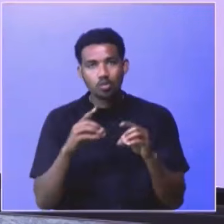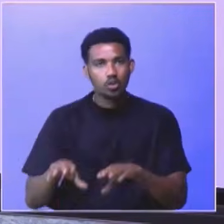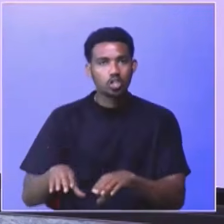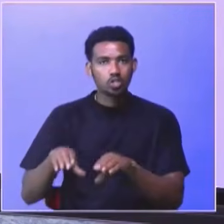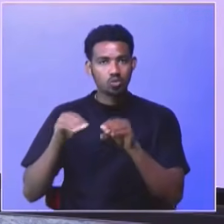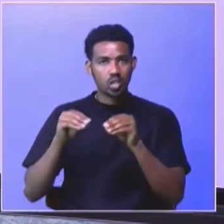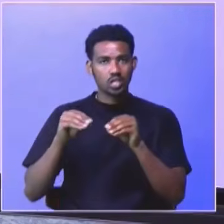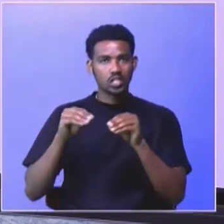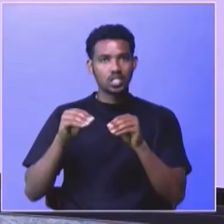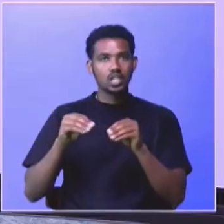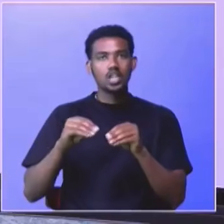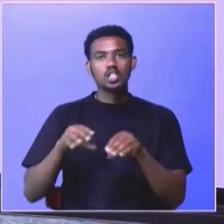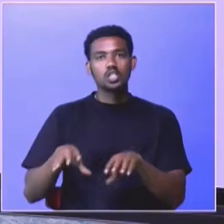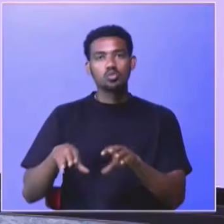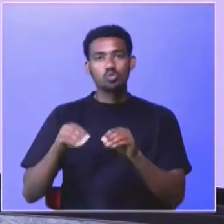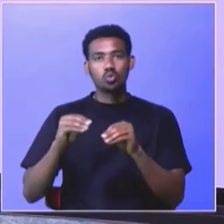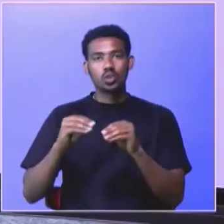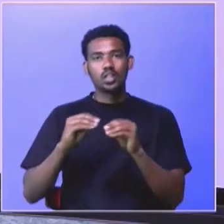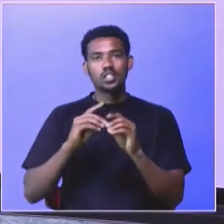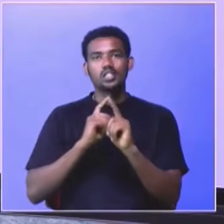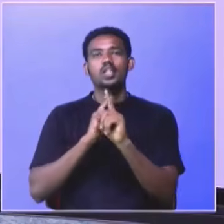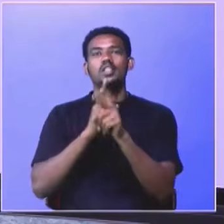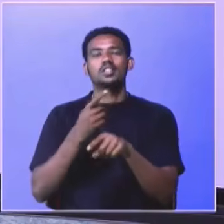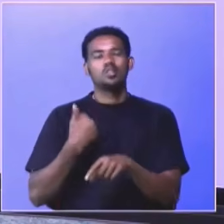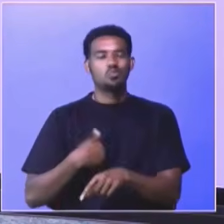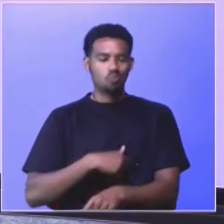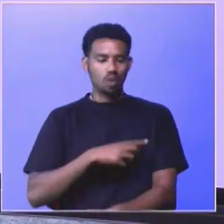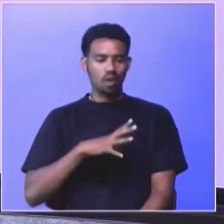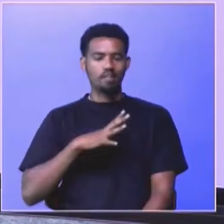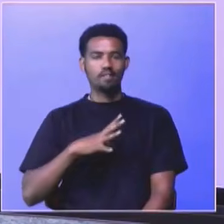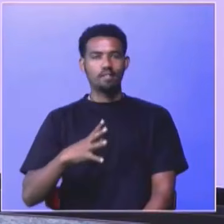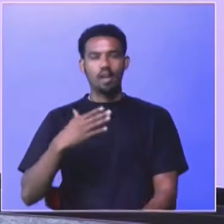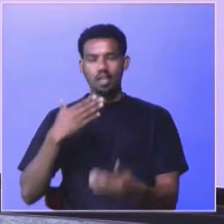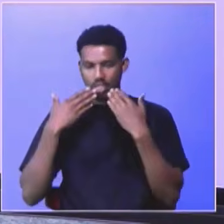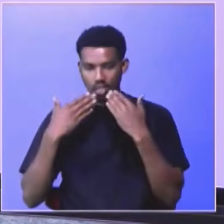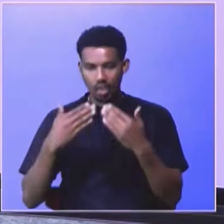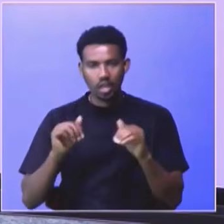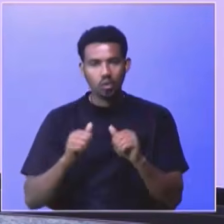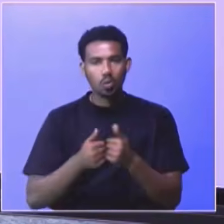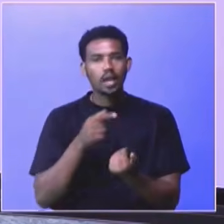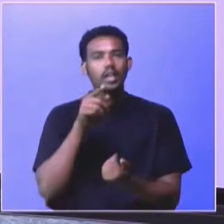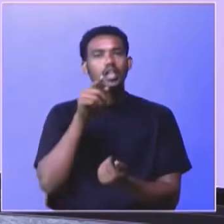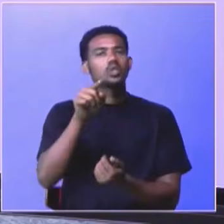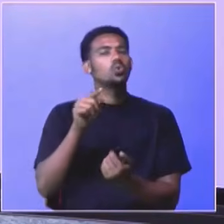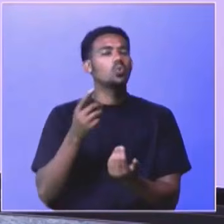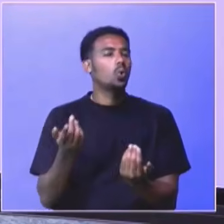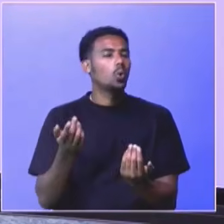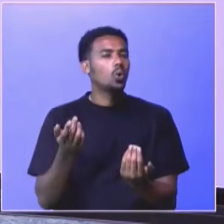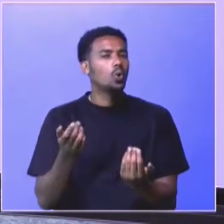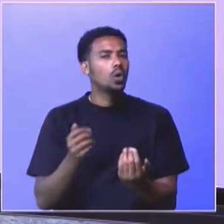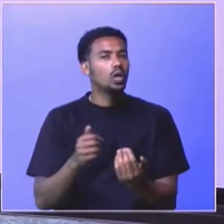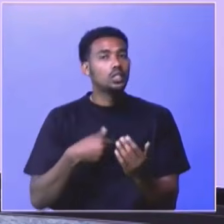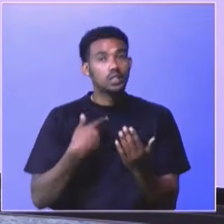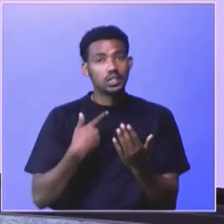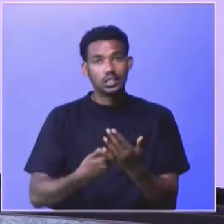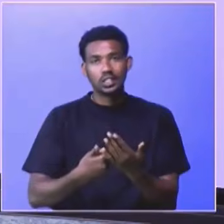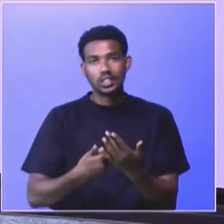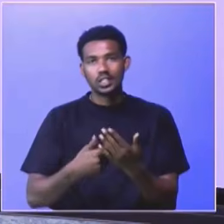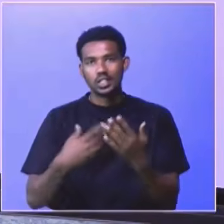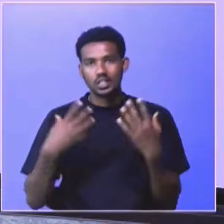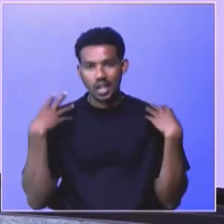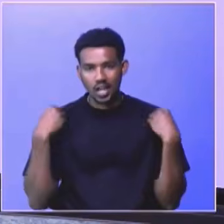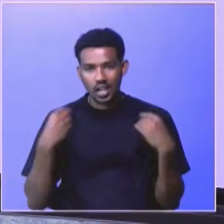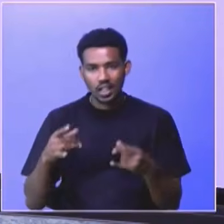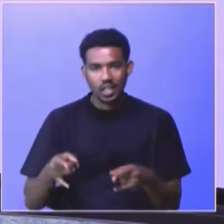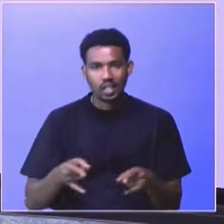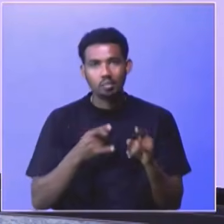The students reply, we are fine. Thank you. And you. This is the greeting method